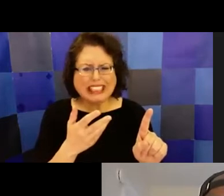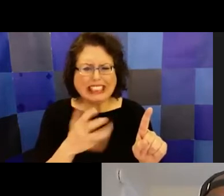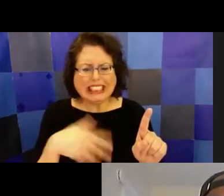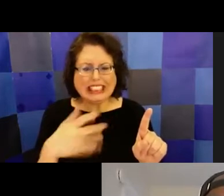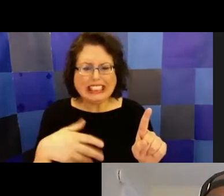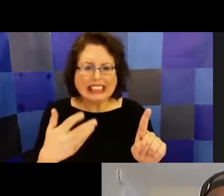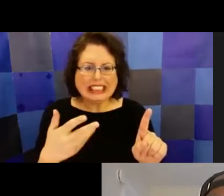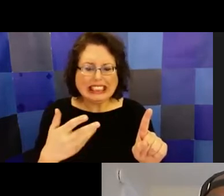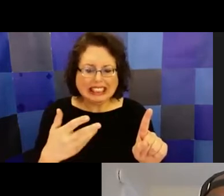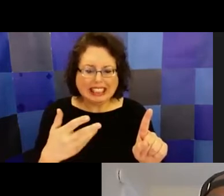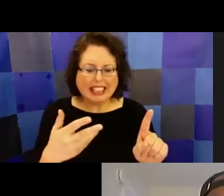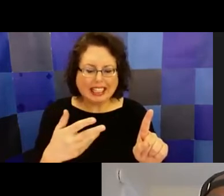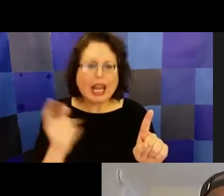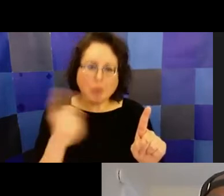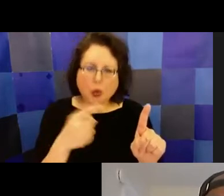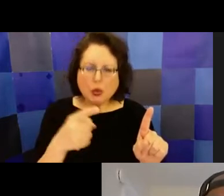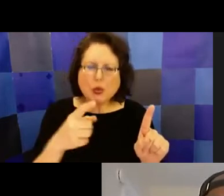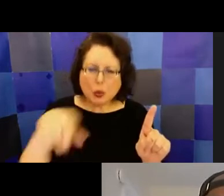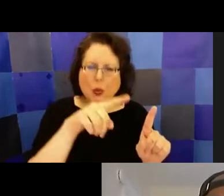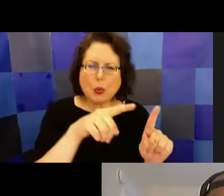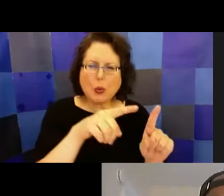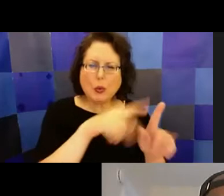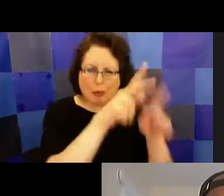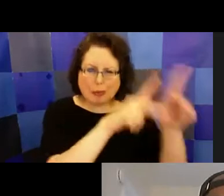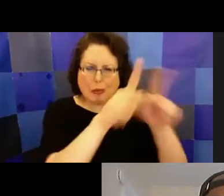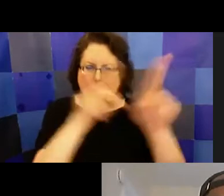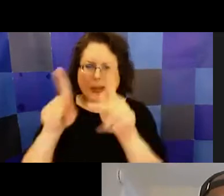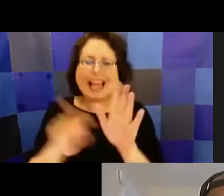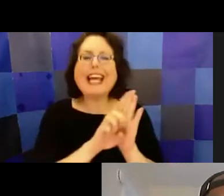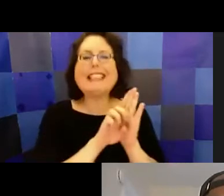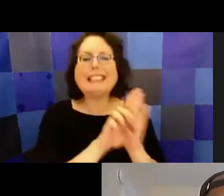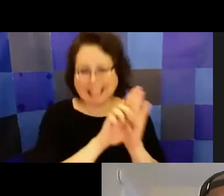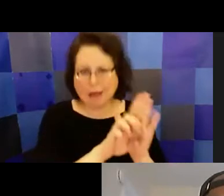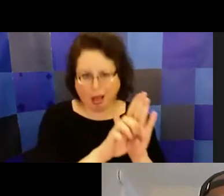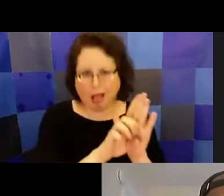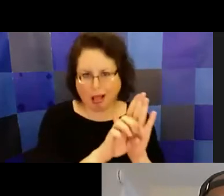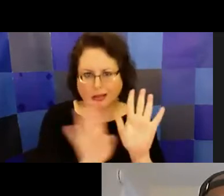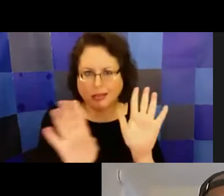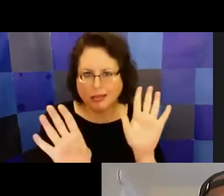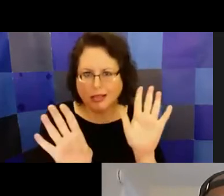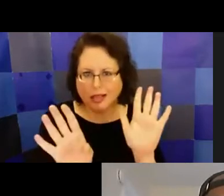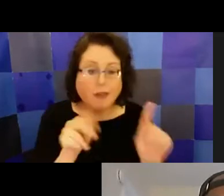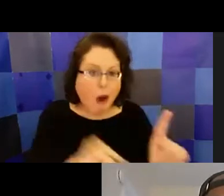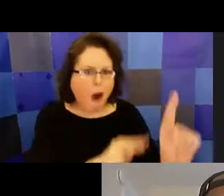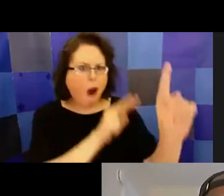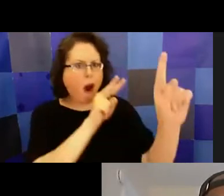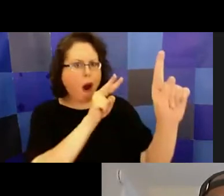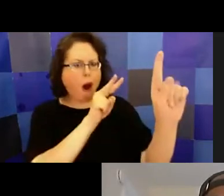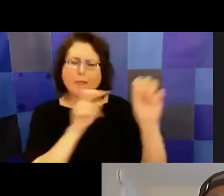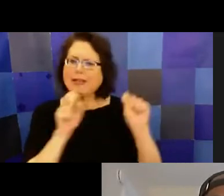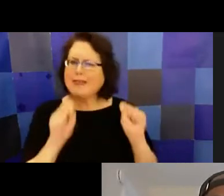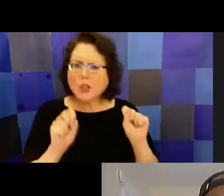as sort of exemplary of, as exemplars of the potential for